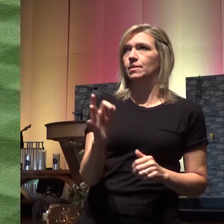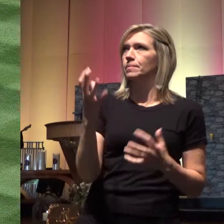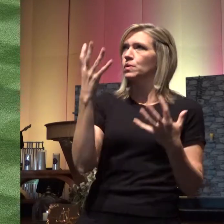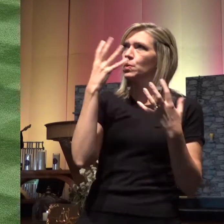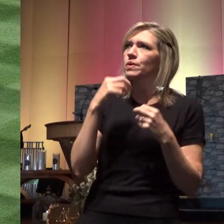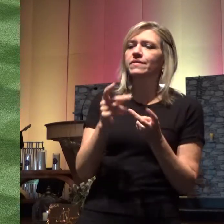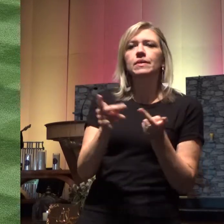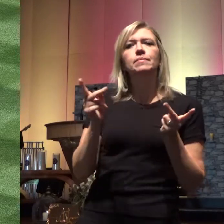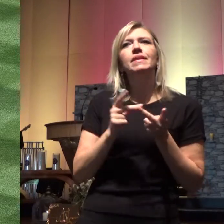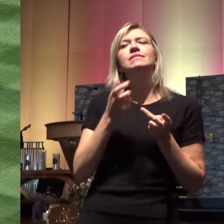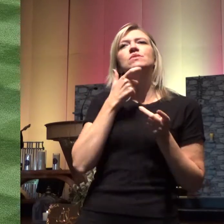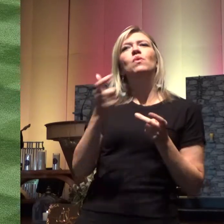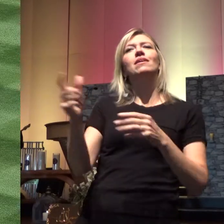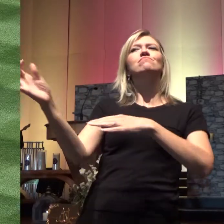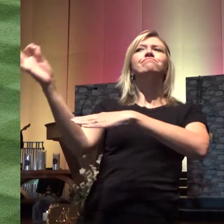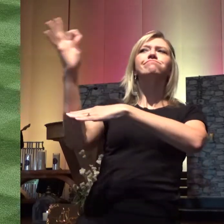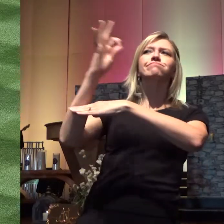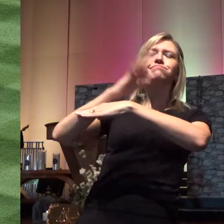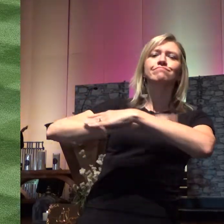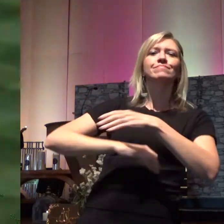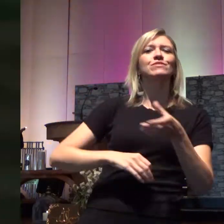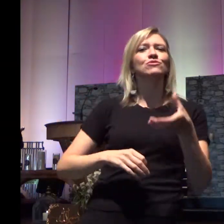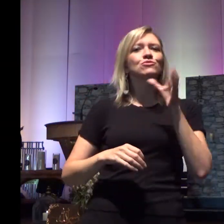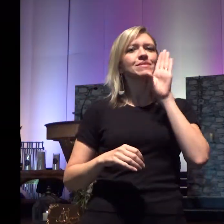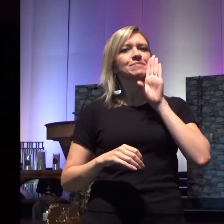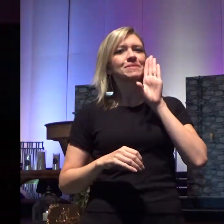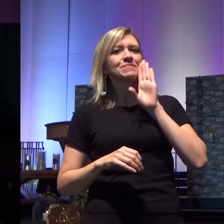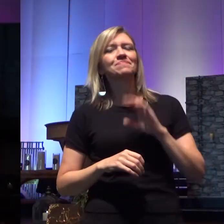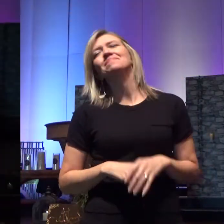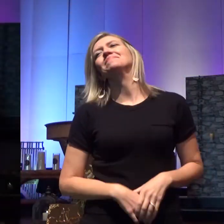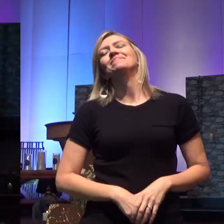to watch the sun go down and drink a cold one. Have a great week.